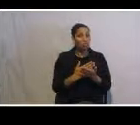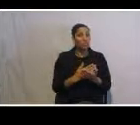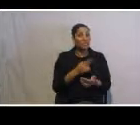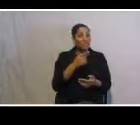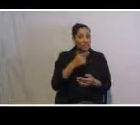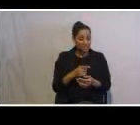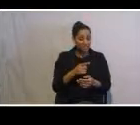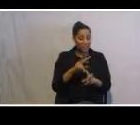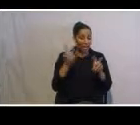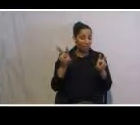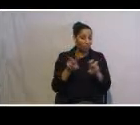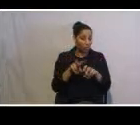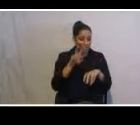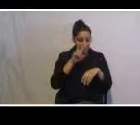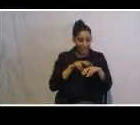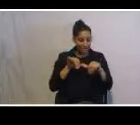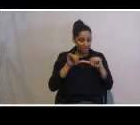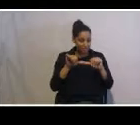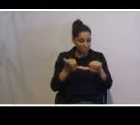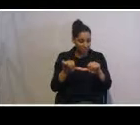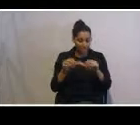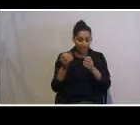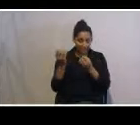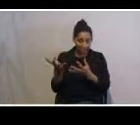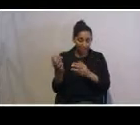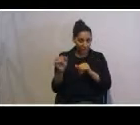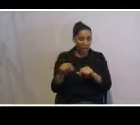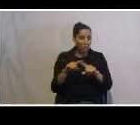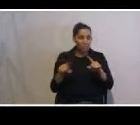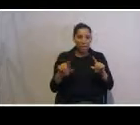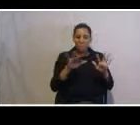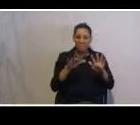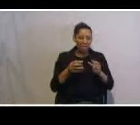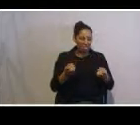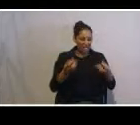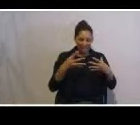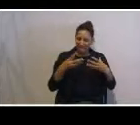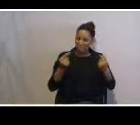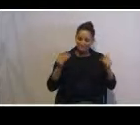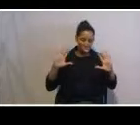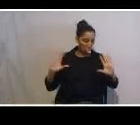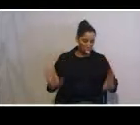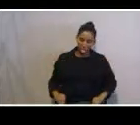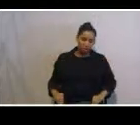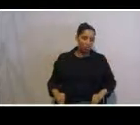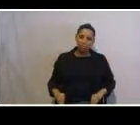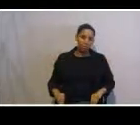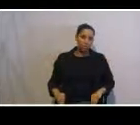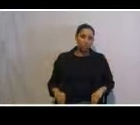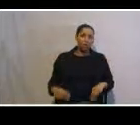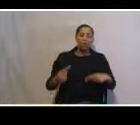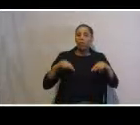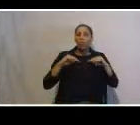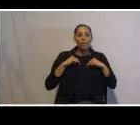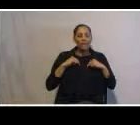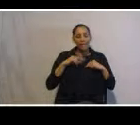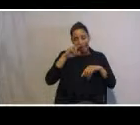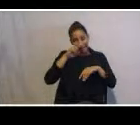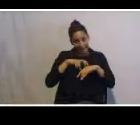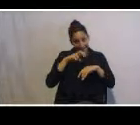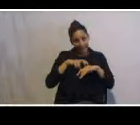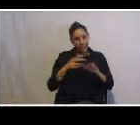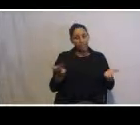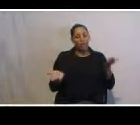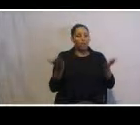but also we don't really bankrupt our people. So there's a balance that we need to strike here. And I think it's